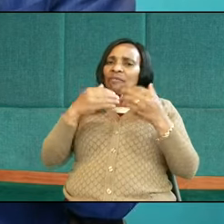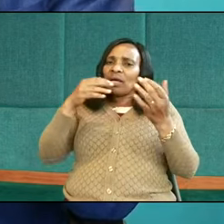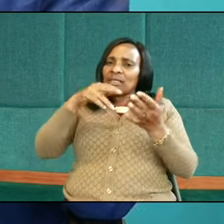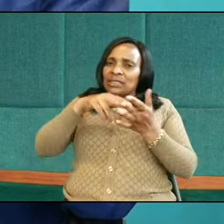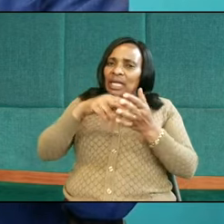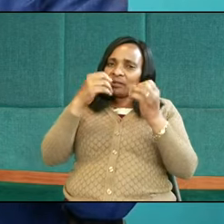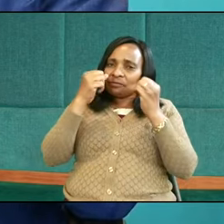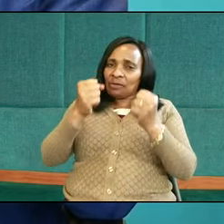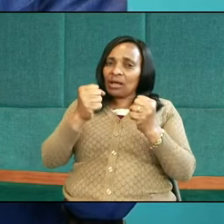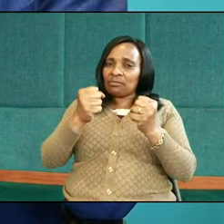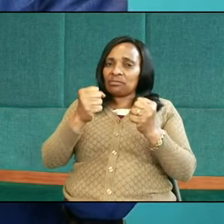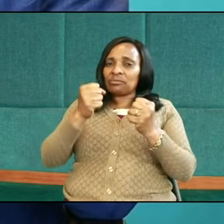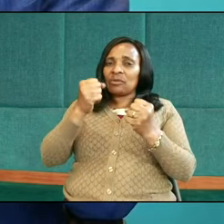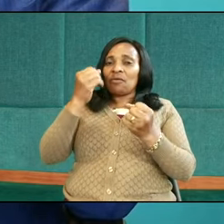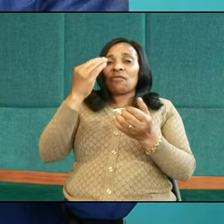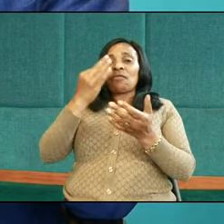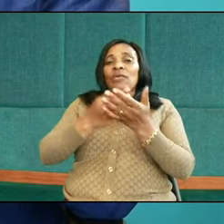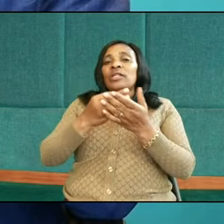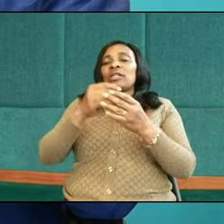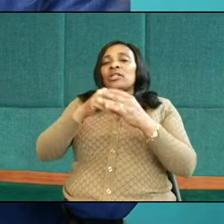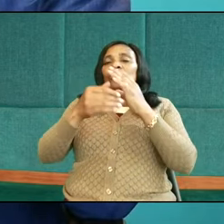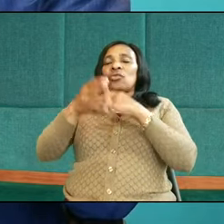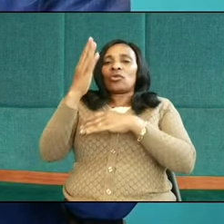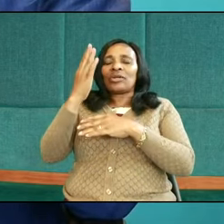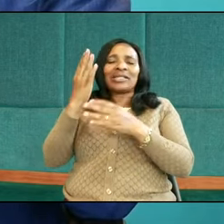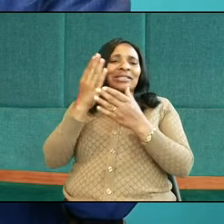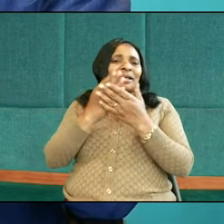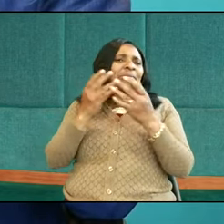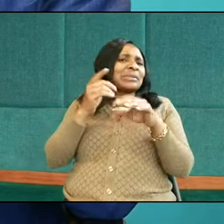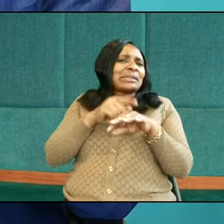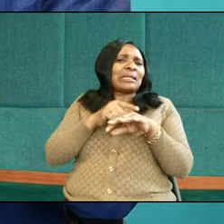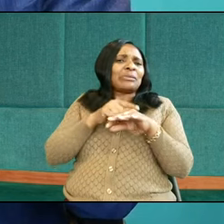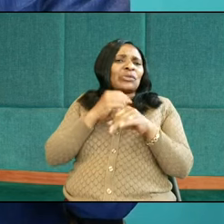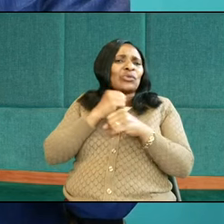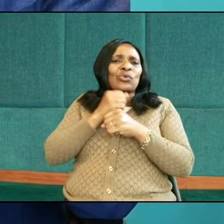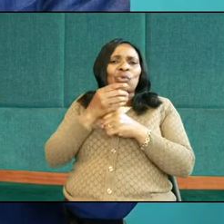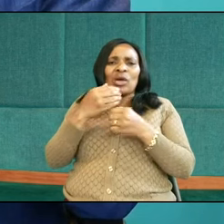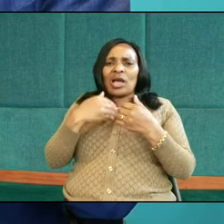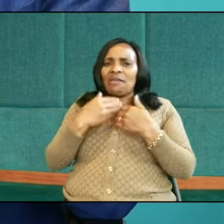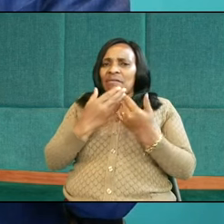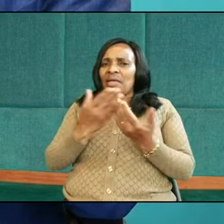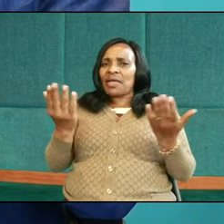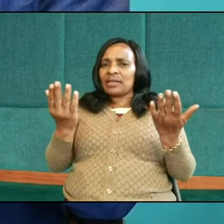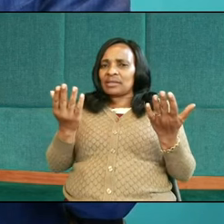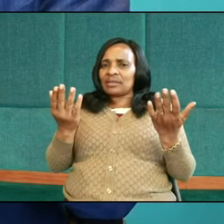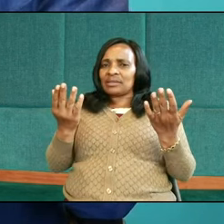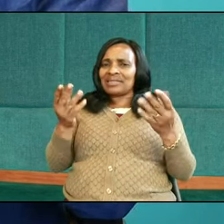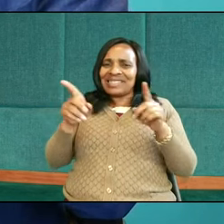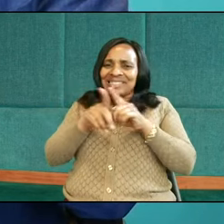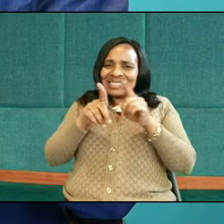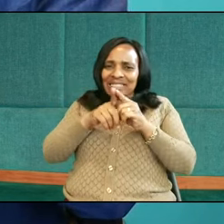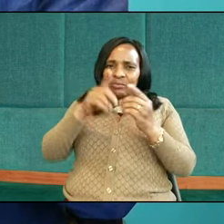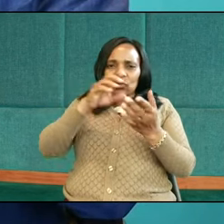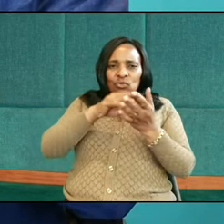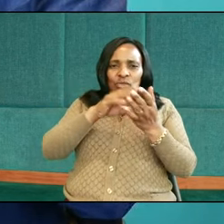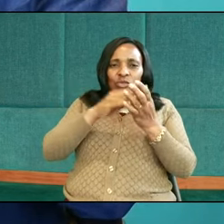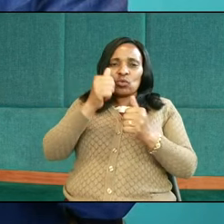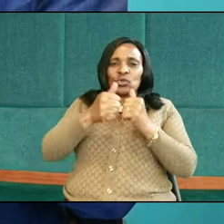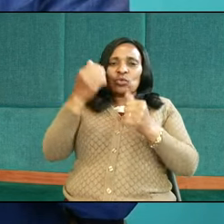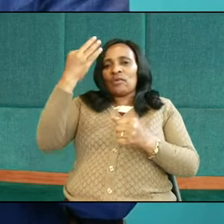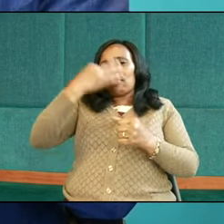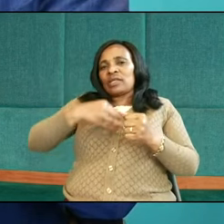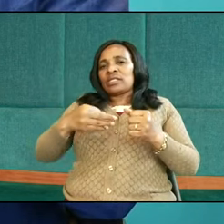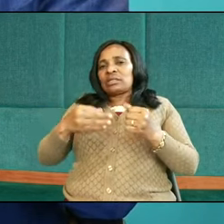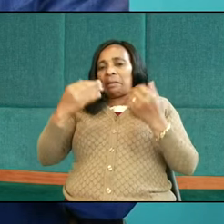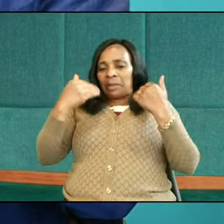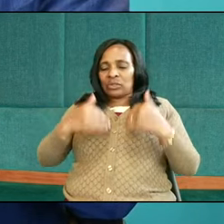a stand and firm faith in God. But perhaps maybe, you know, do you have any similar situations which you have faced